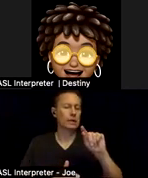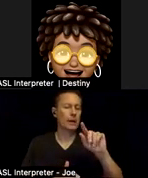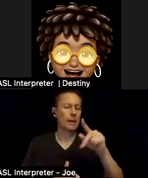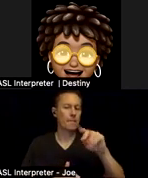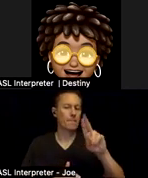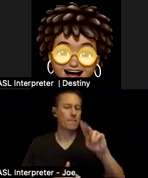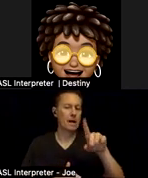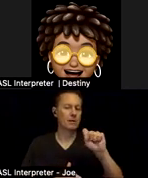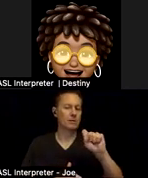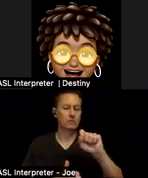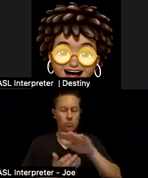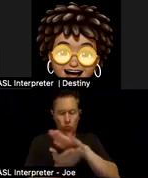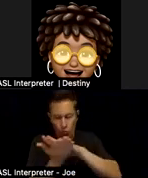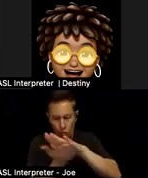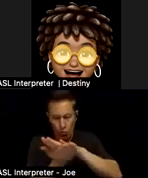of the item,